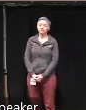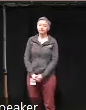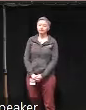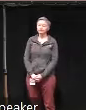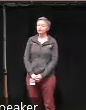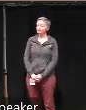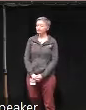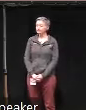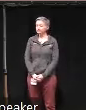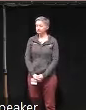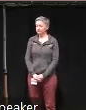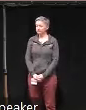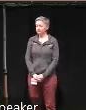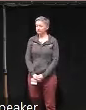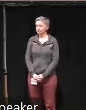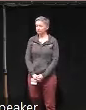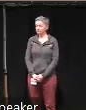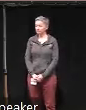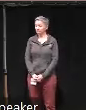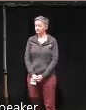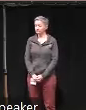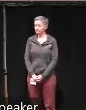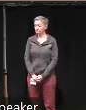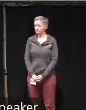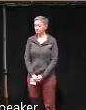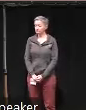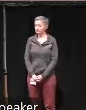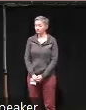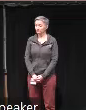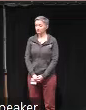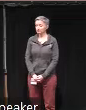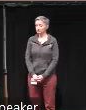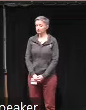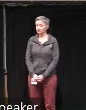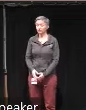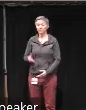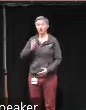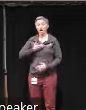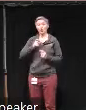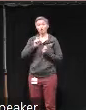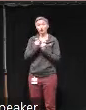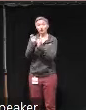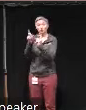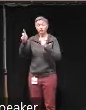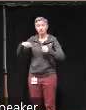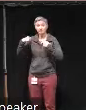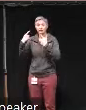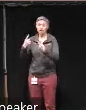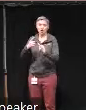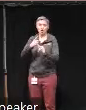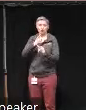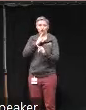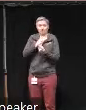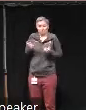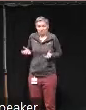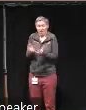All these changes have really fueled the overall unprecedented growth of